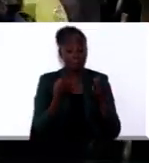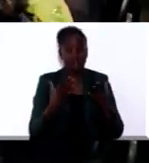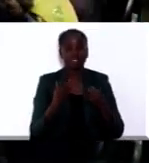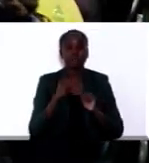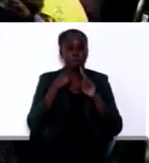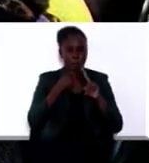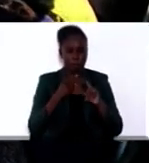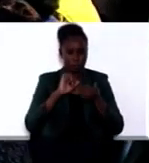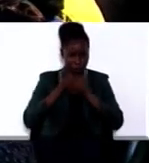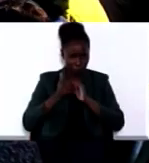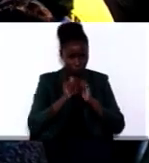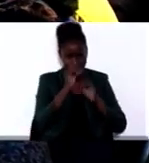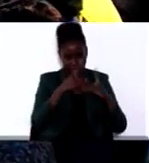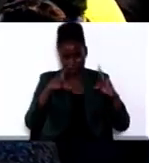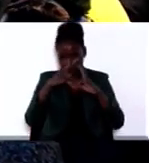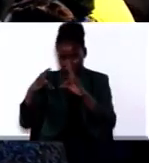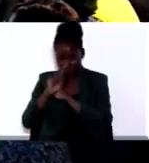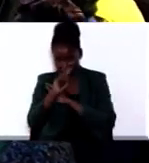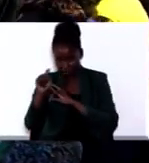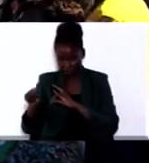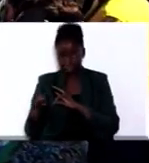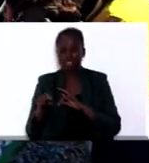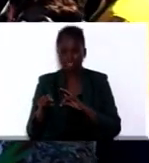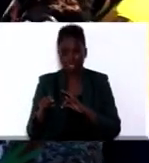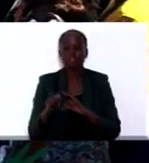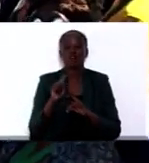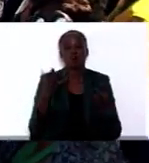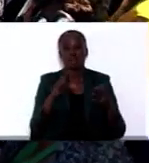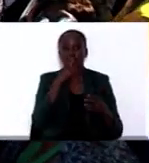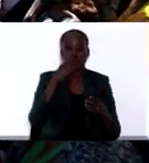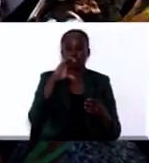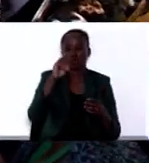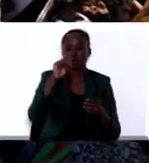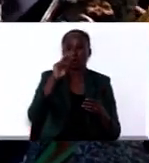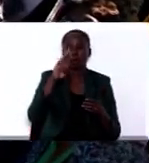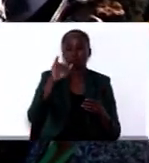courts, otherwise known as combi courts.